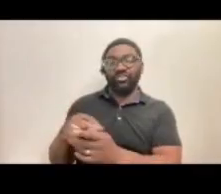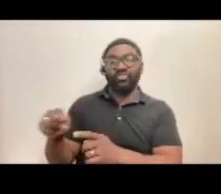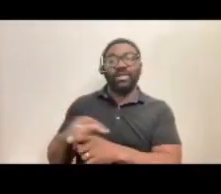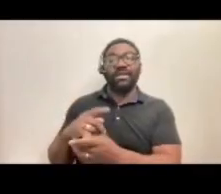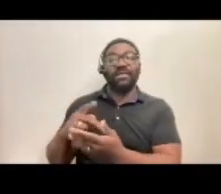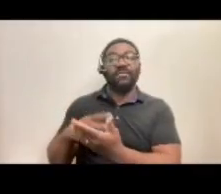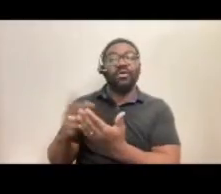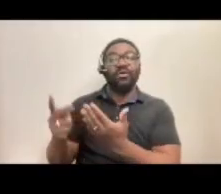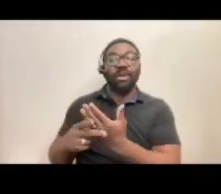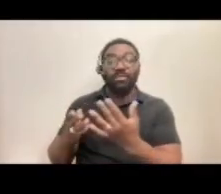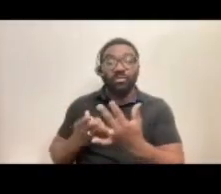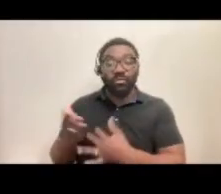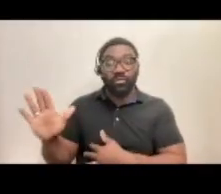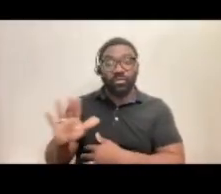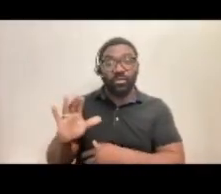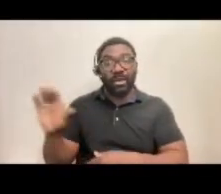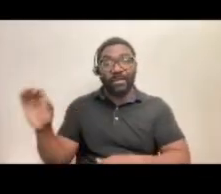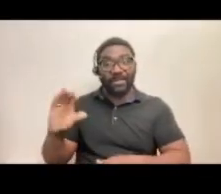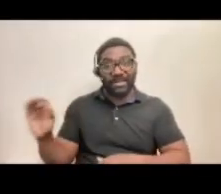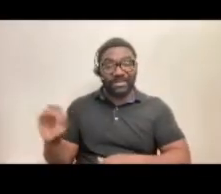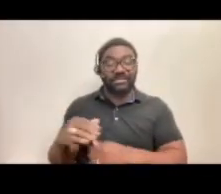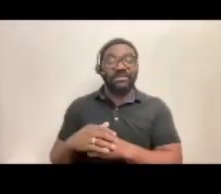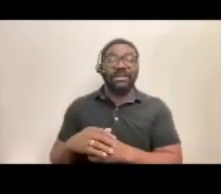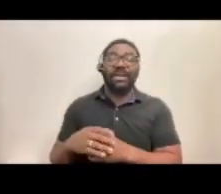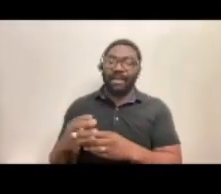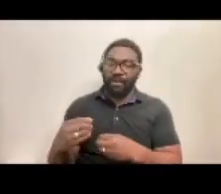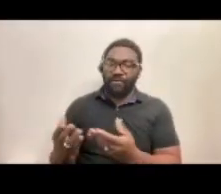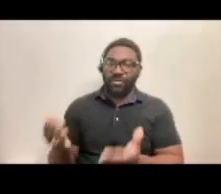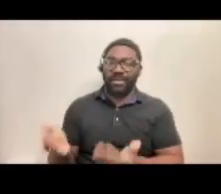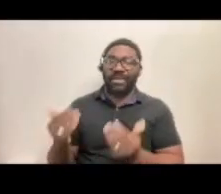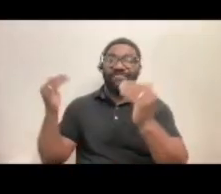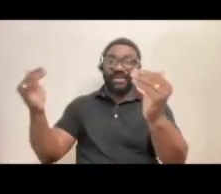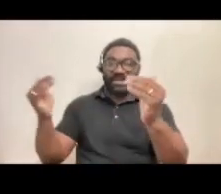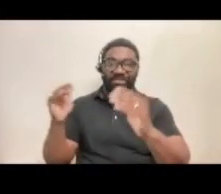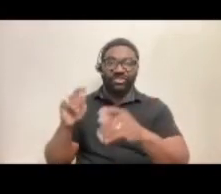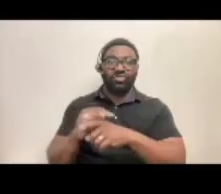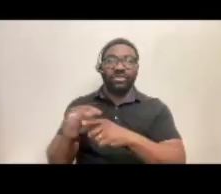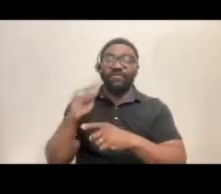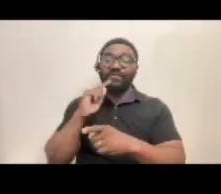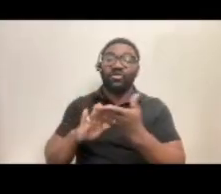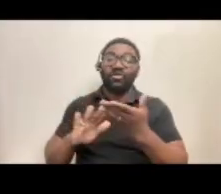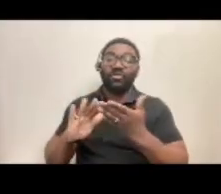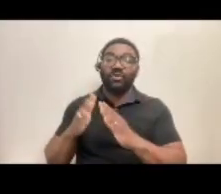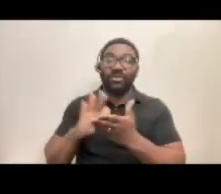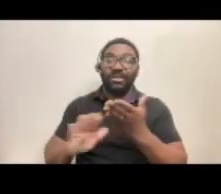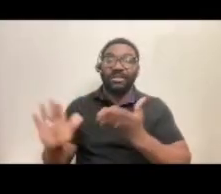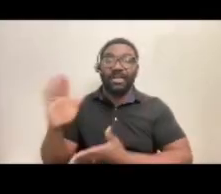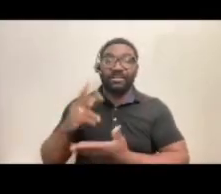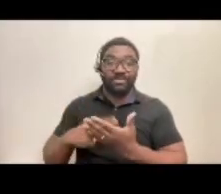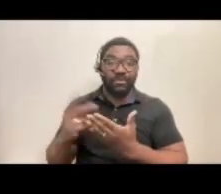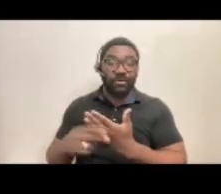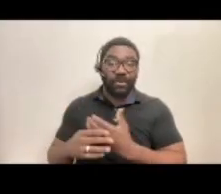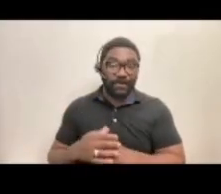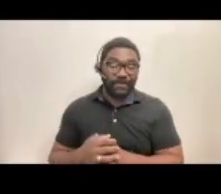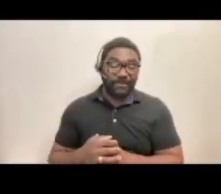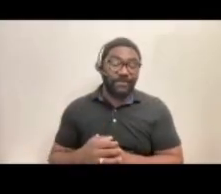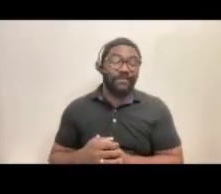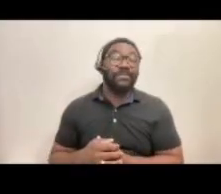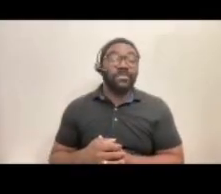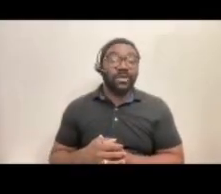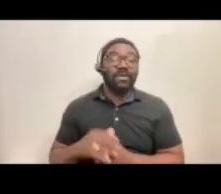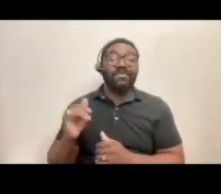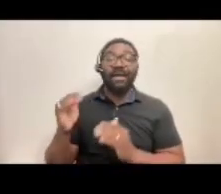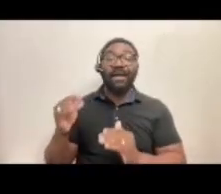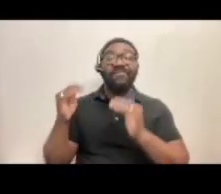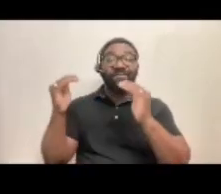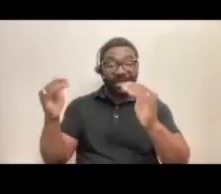employers and then offering advanced training through their community college system. And these advanced courses also count toward an